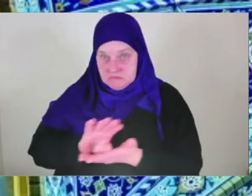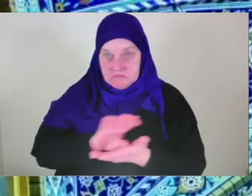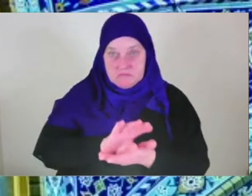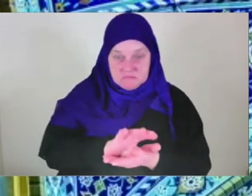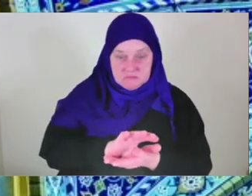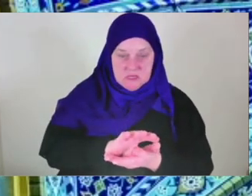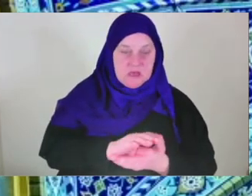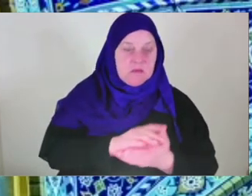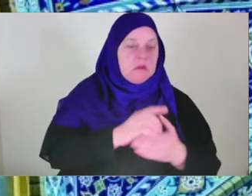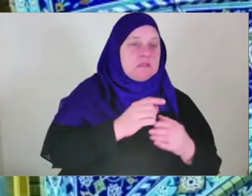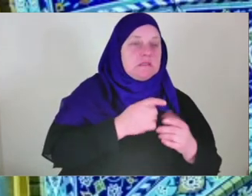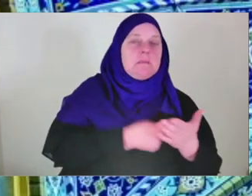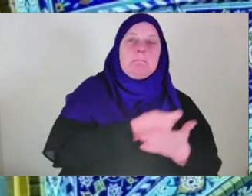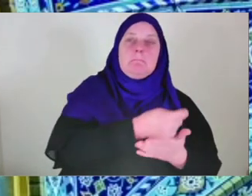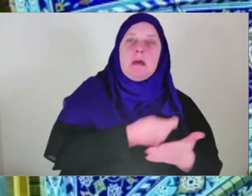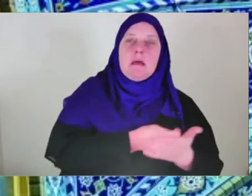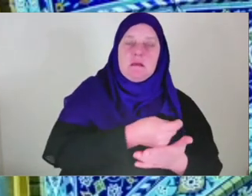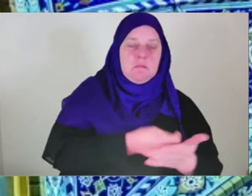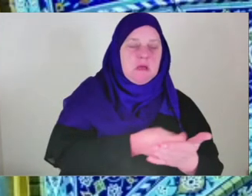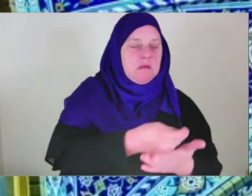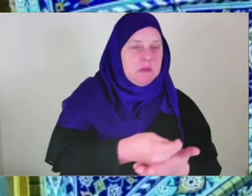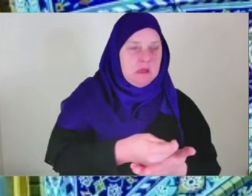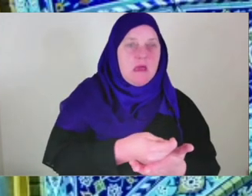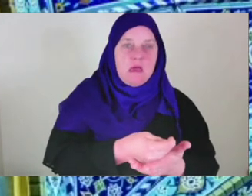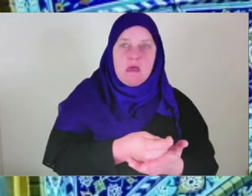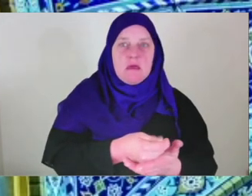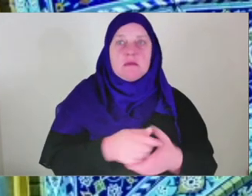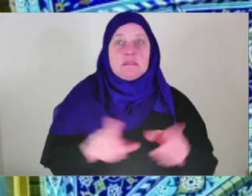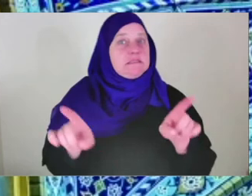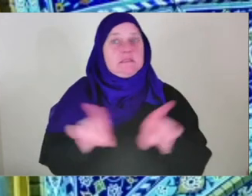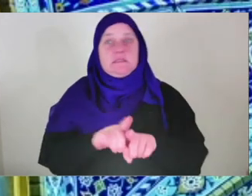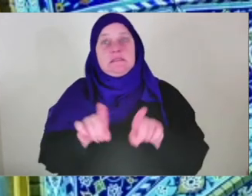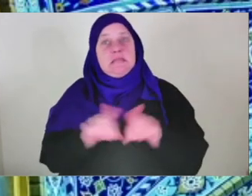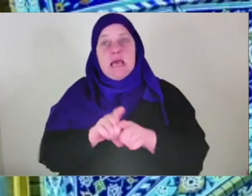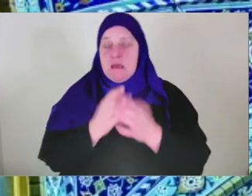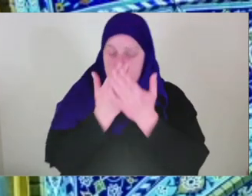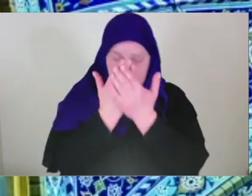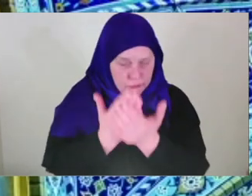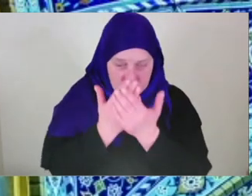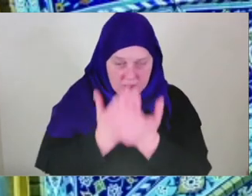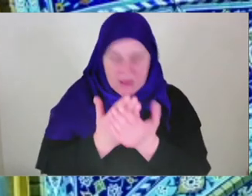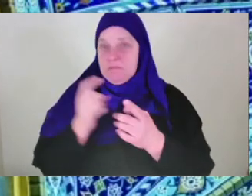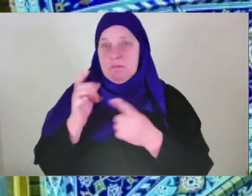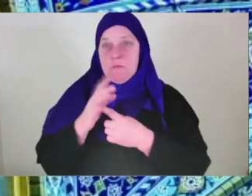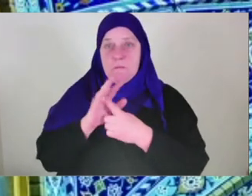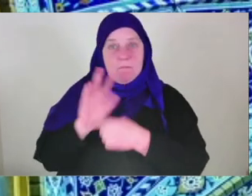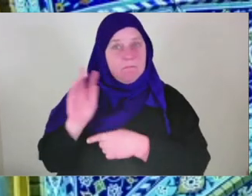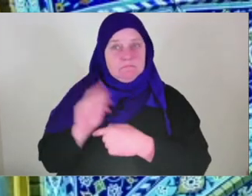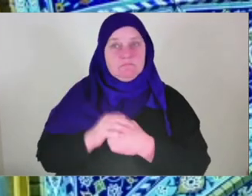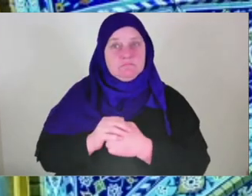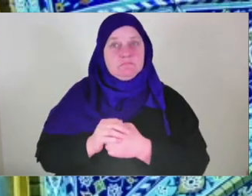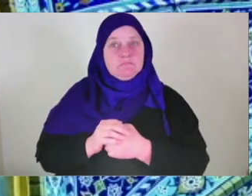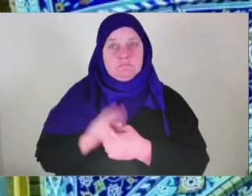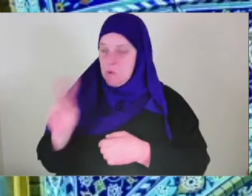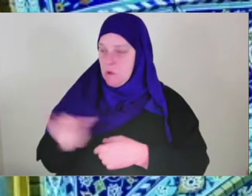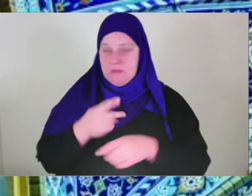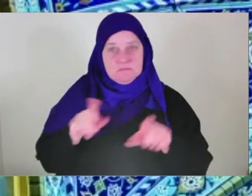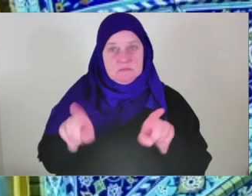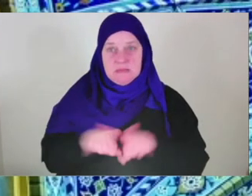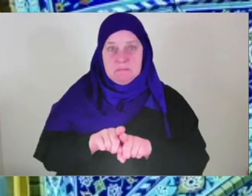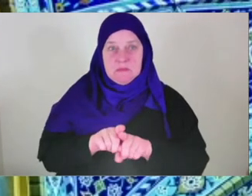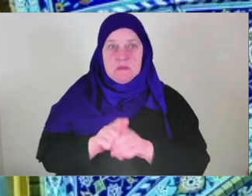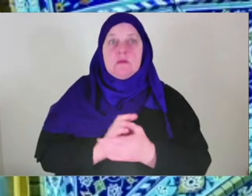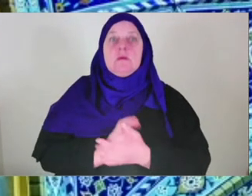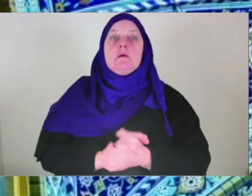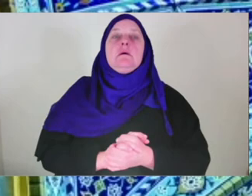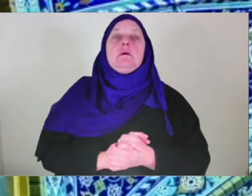zakat is a worshiping act. In as much as when you are praying and fasting, you make the intention of nearness to God. For paying khums and